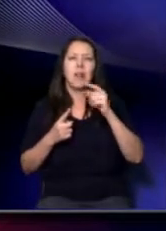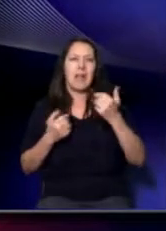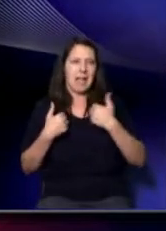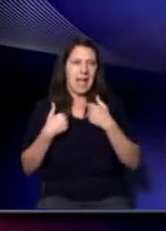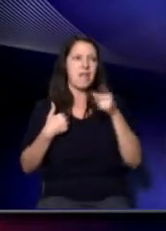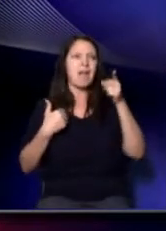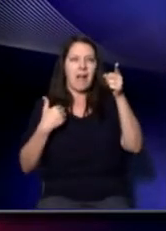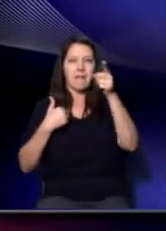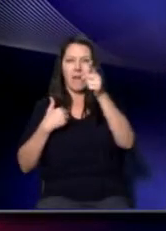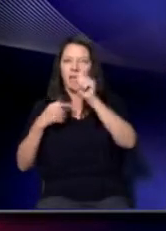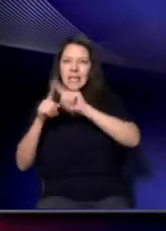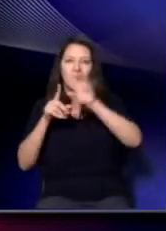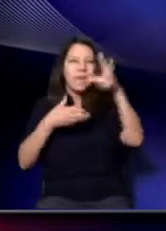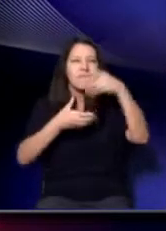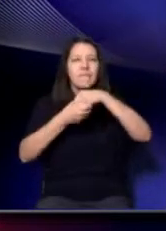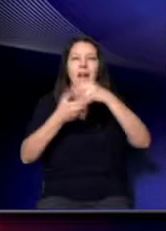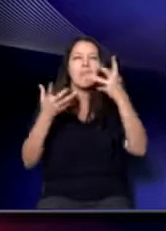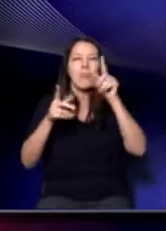statewide.